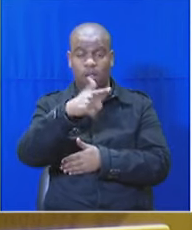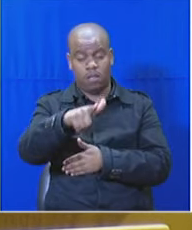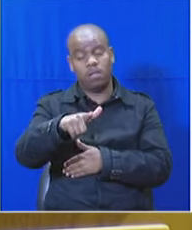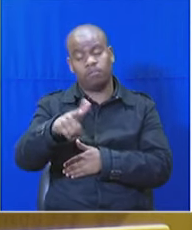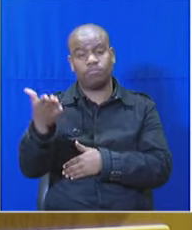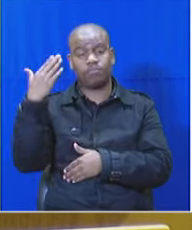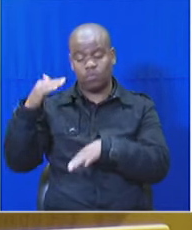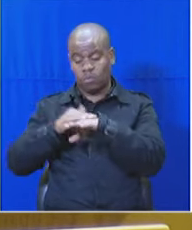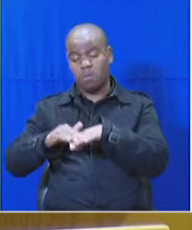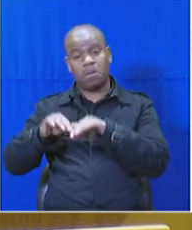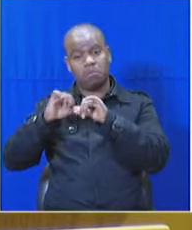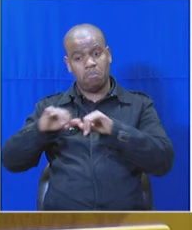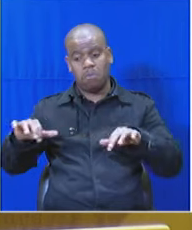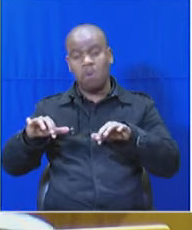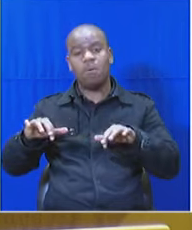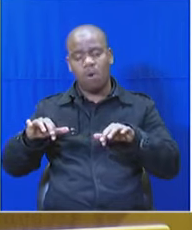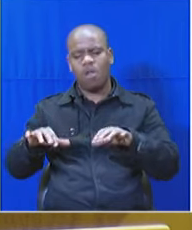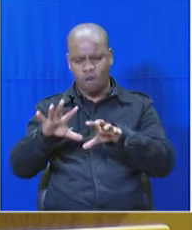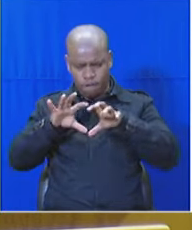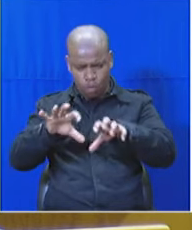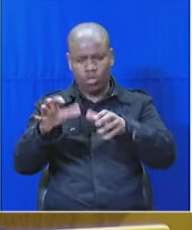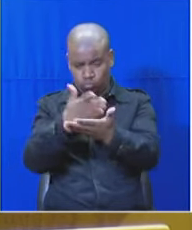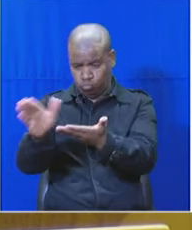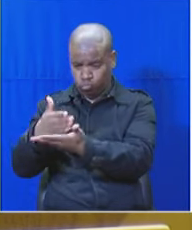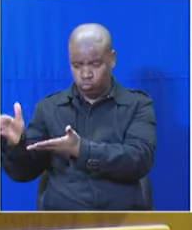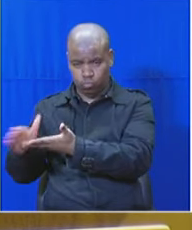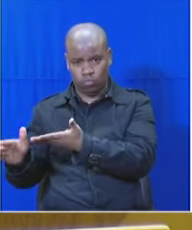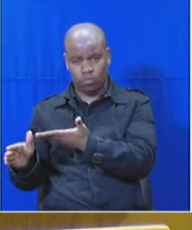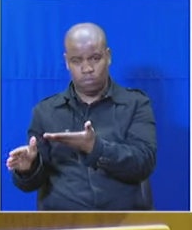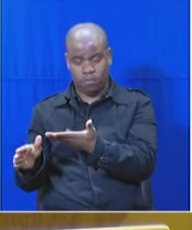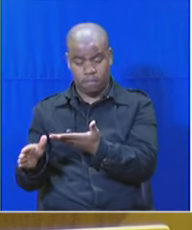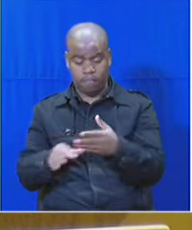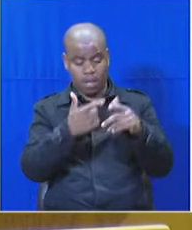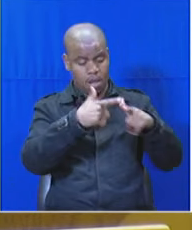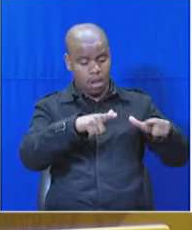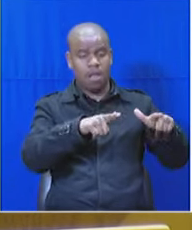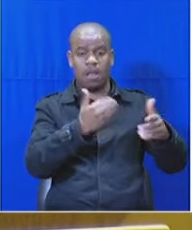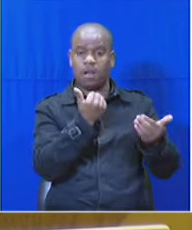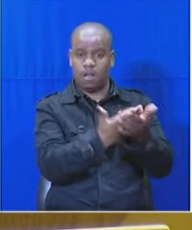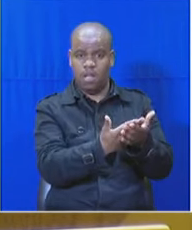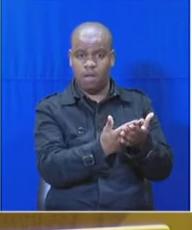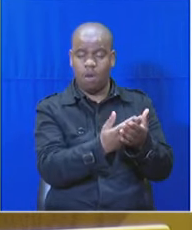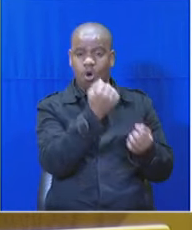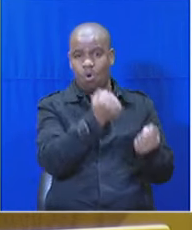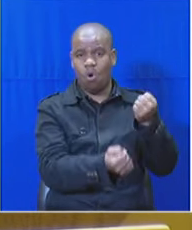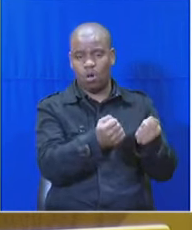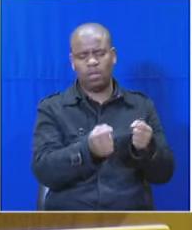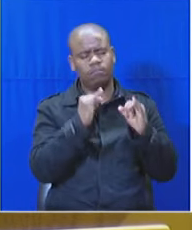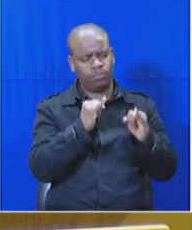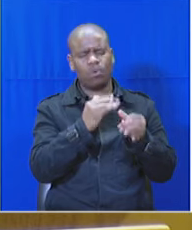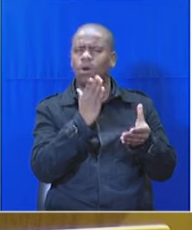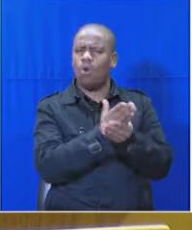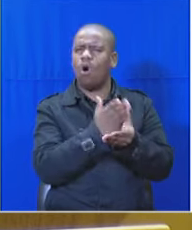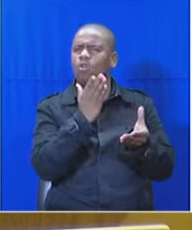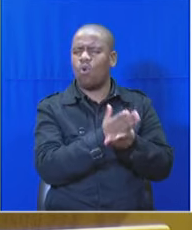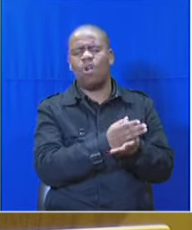of apartheid and forced removals. The Land Claim Court is overburdened with cases, and it takes